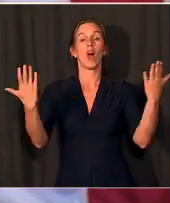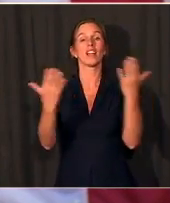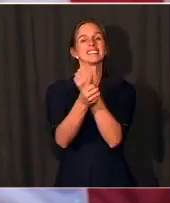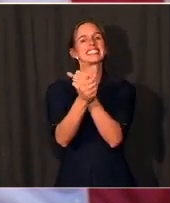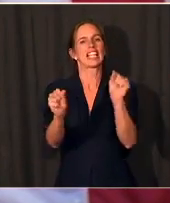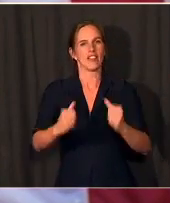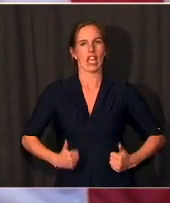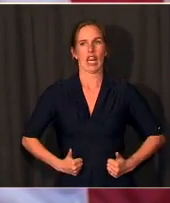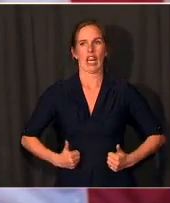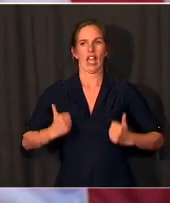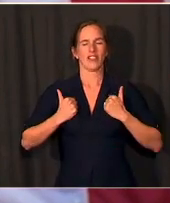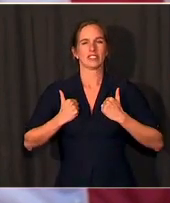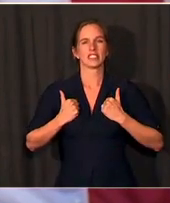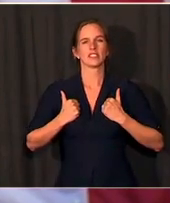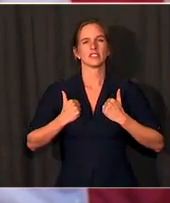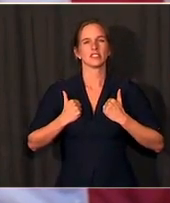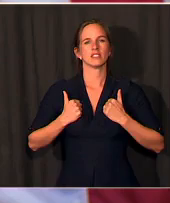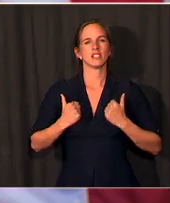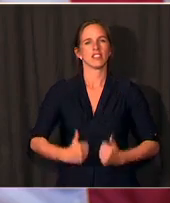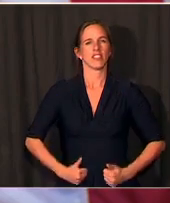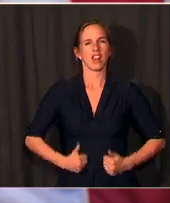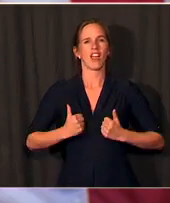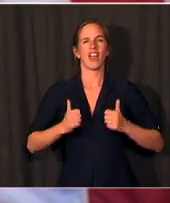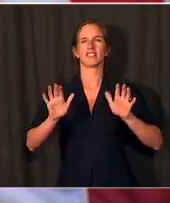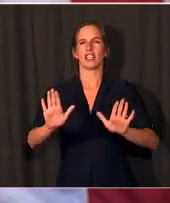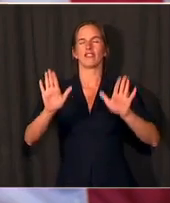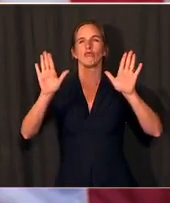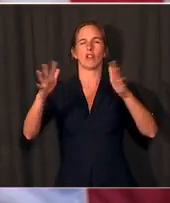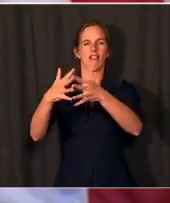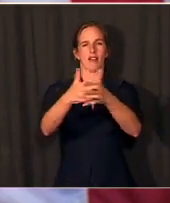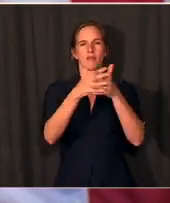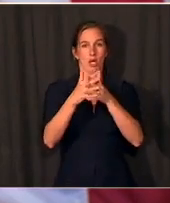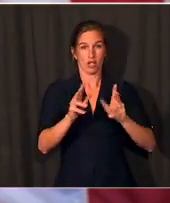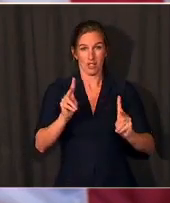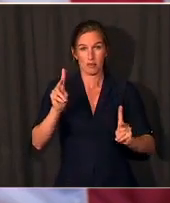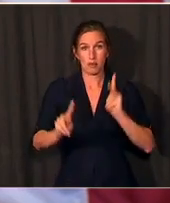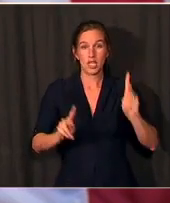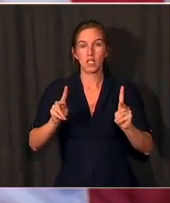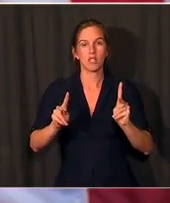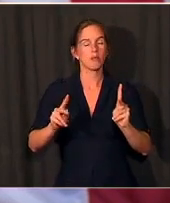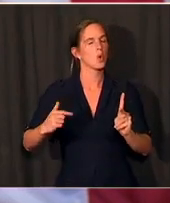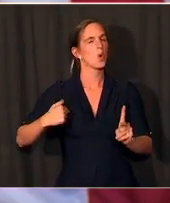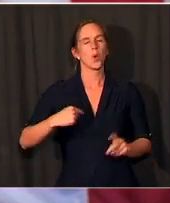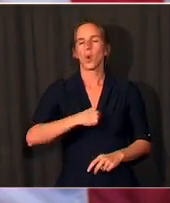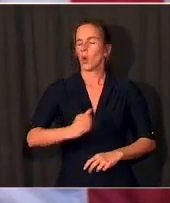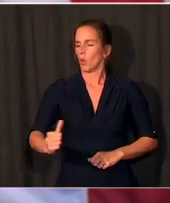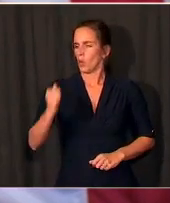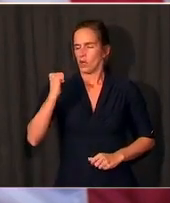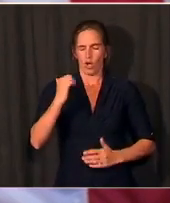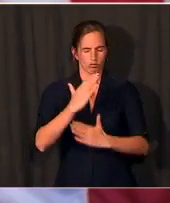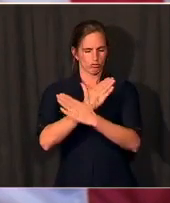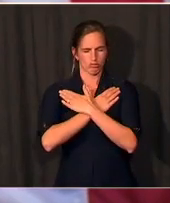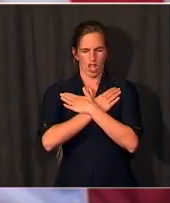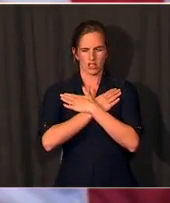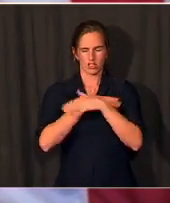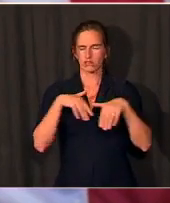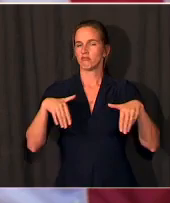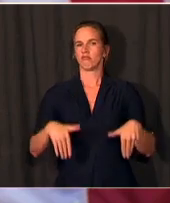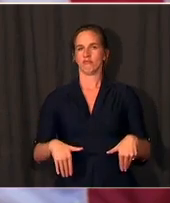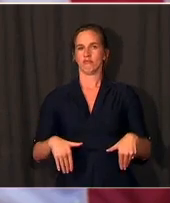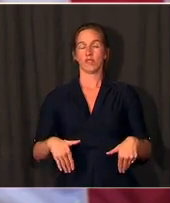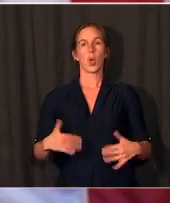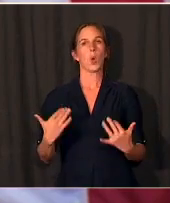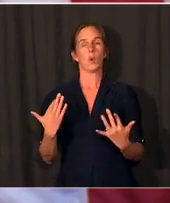lives, the lives of the great American people. And we will not rest until we are successful and that